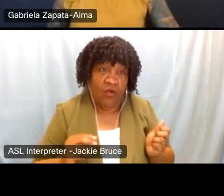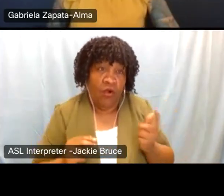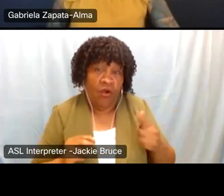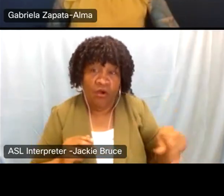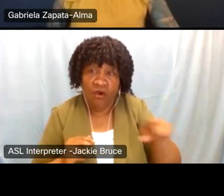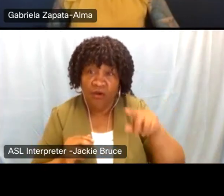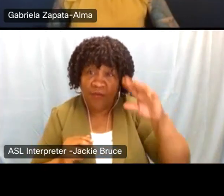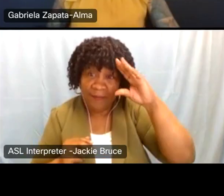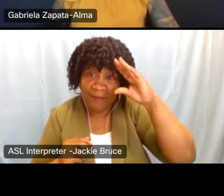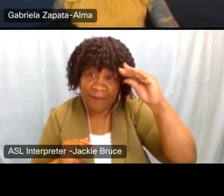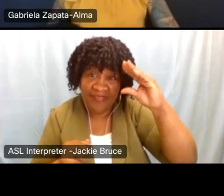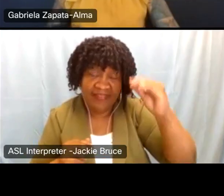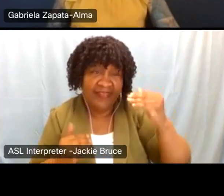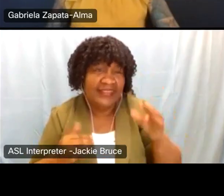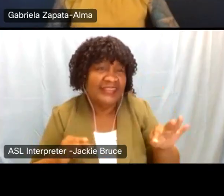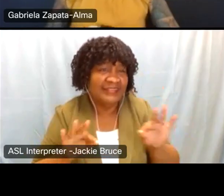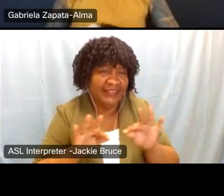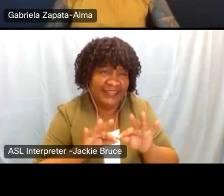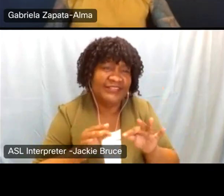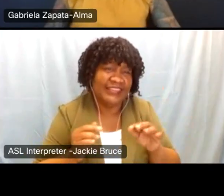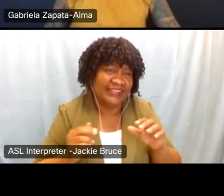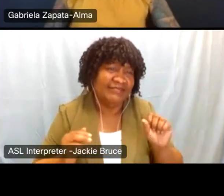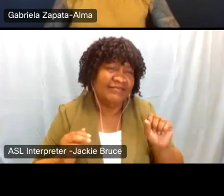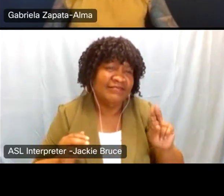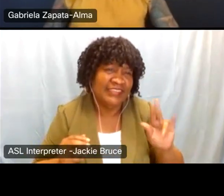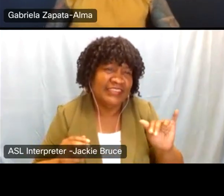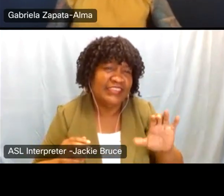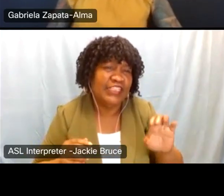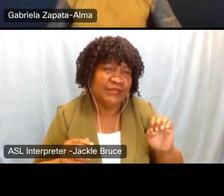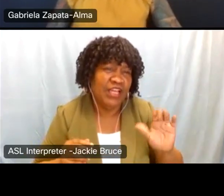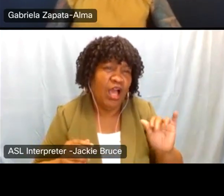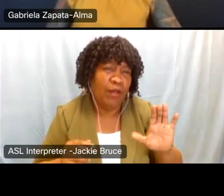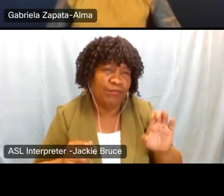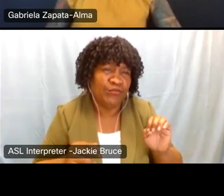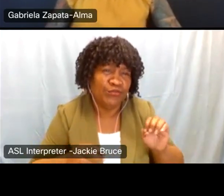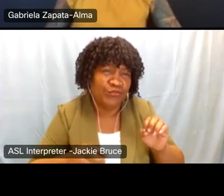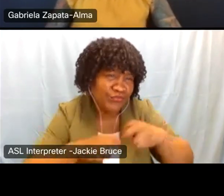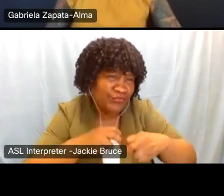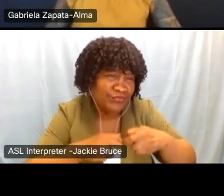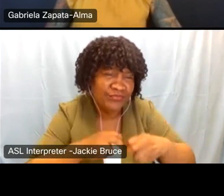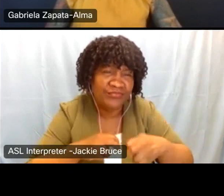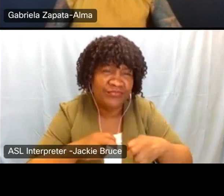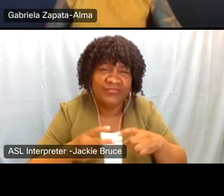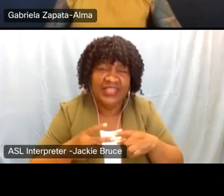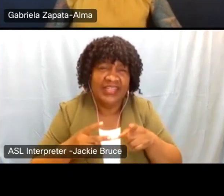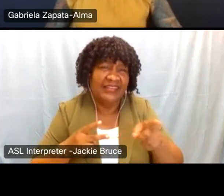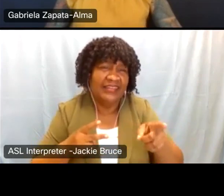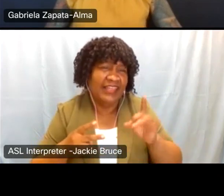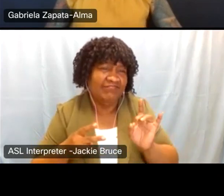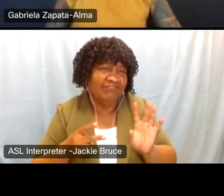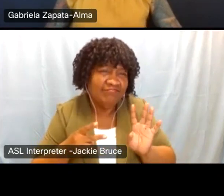had significant substance abuse issues and had been extremely violent to their spouses and or